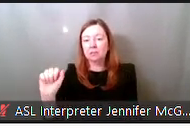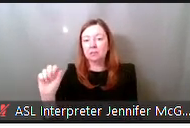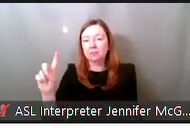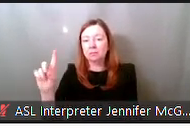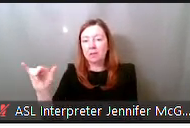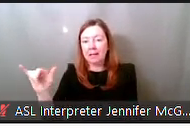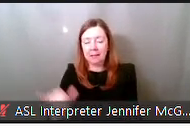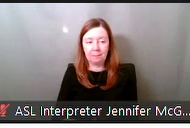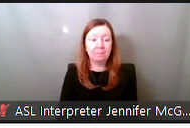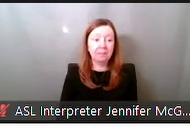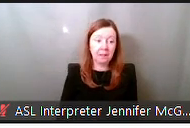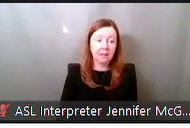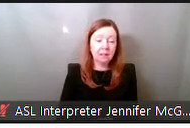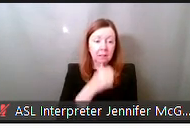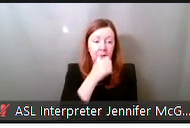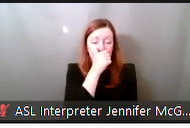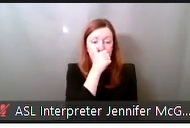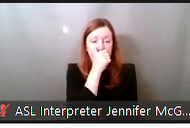Ready Philadelphia.